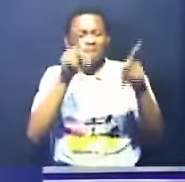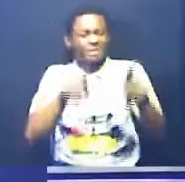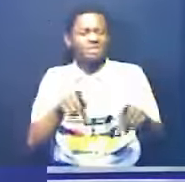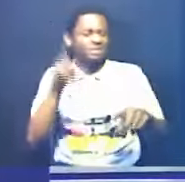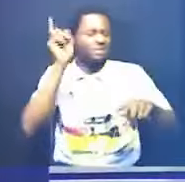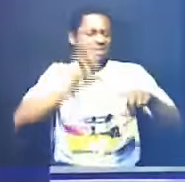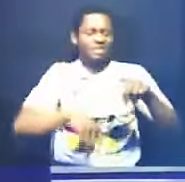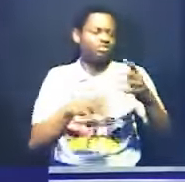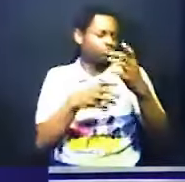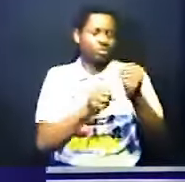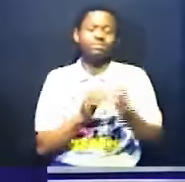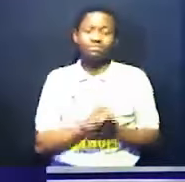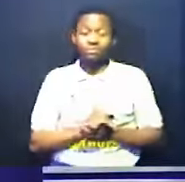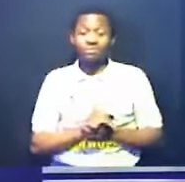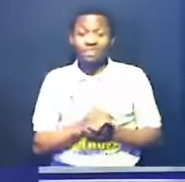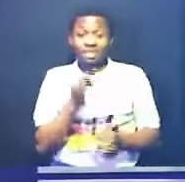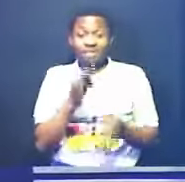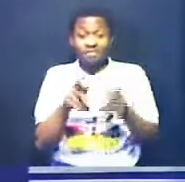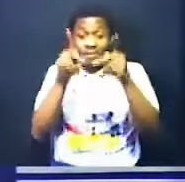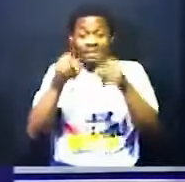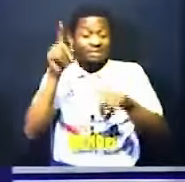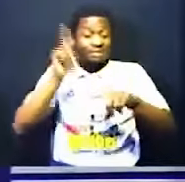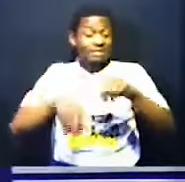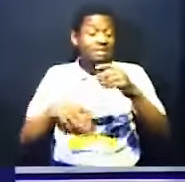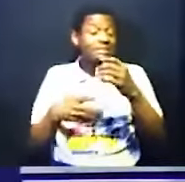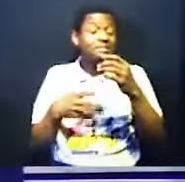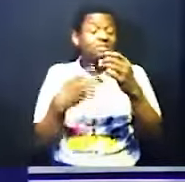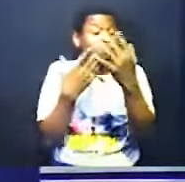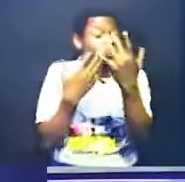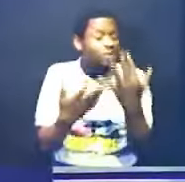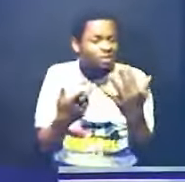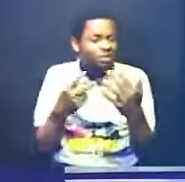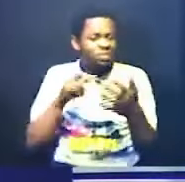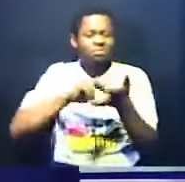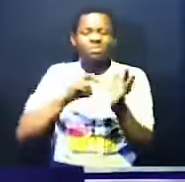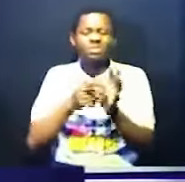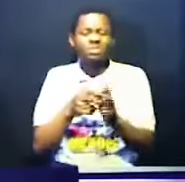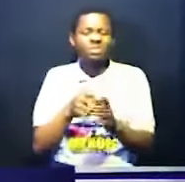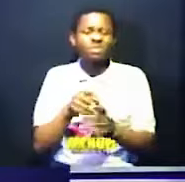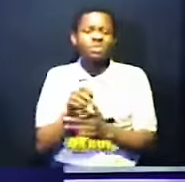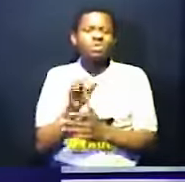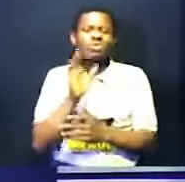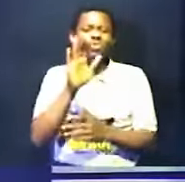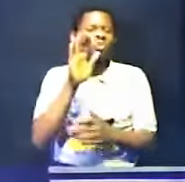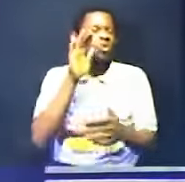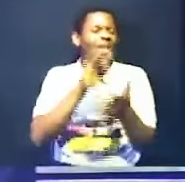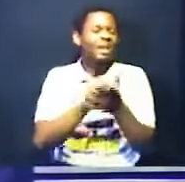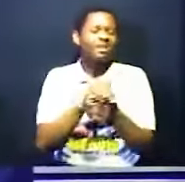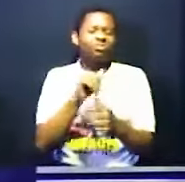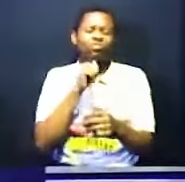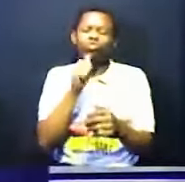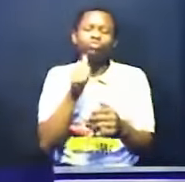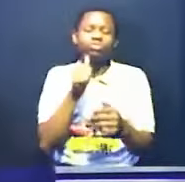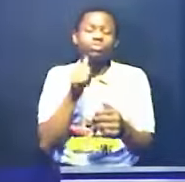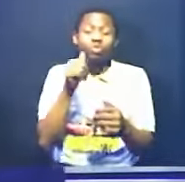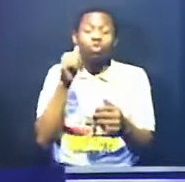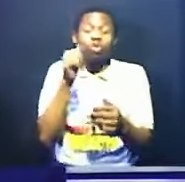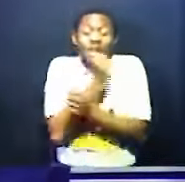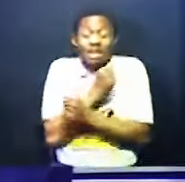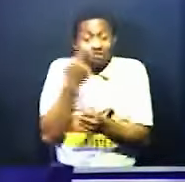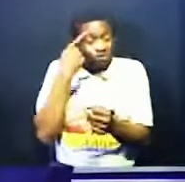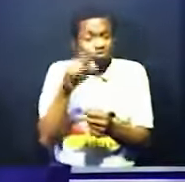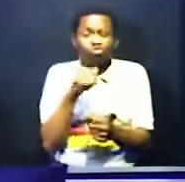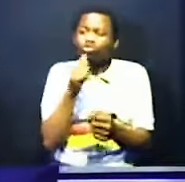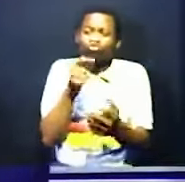that. If they cannot patiently wait, then their love for you is an Eros love. Although we turn the boy